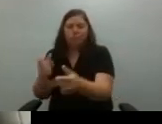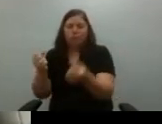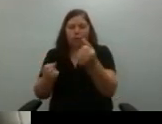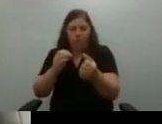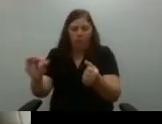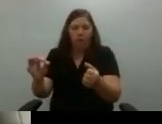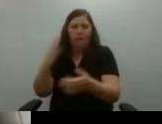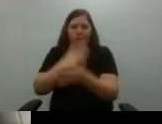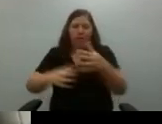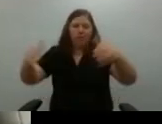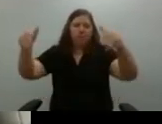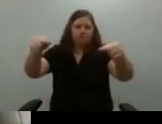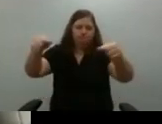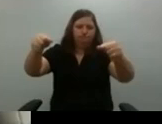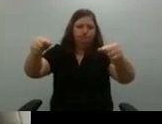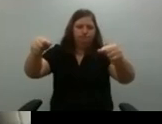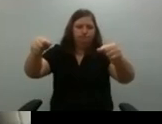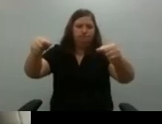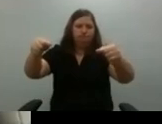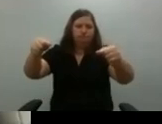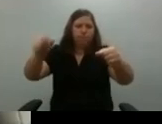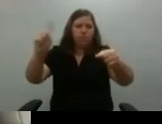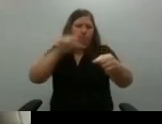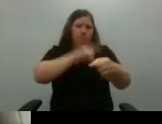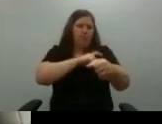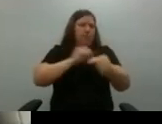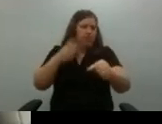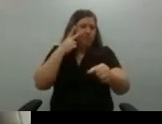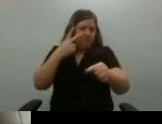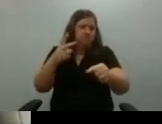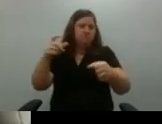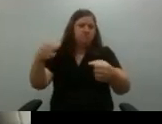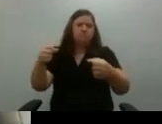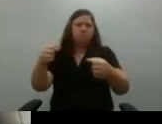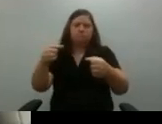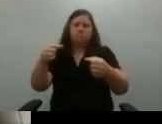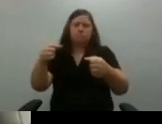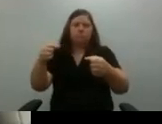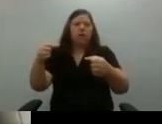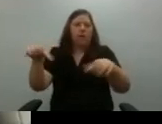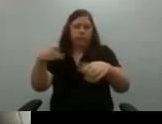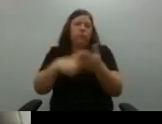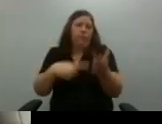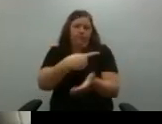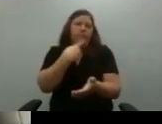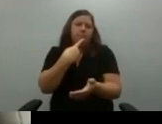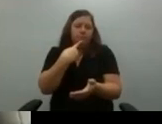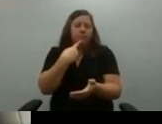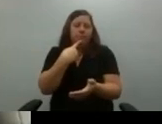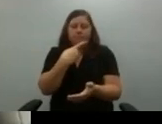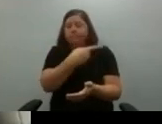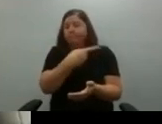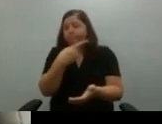your hands on the steering wheel where the officer can see them and follow the officer's instructions. The officer